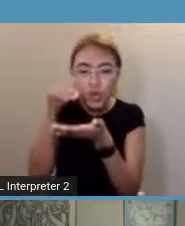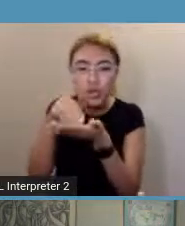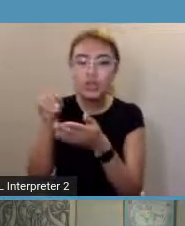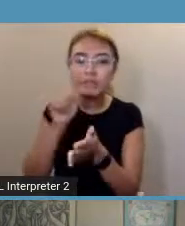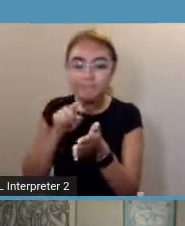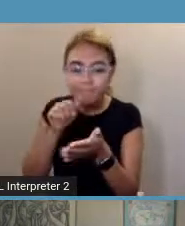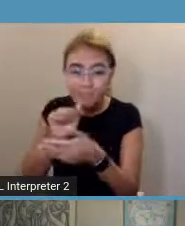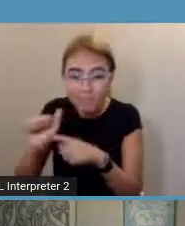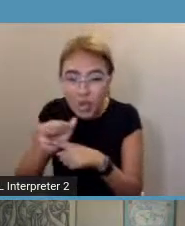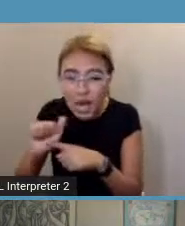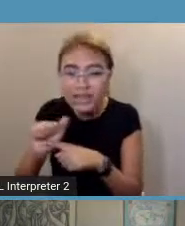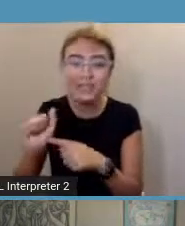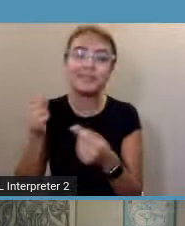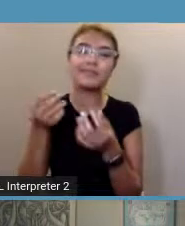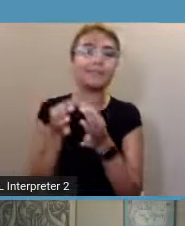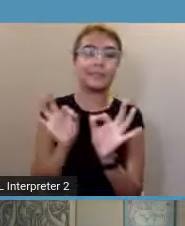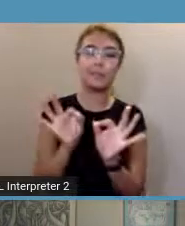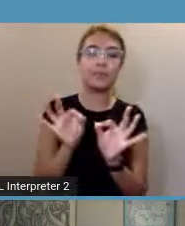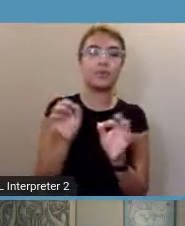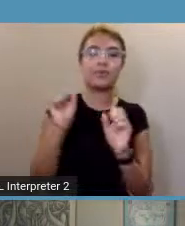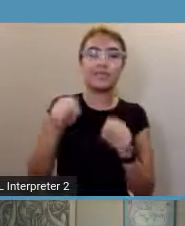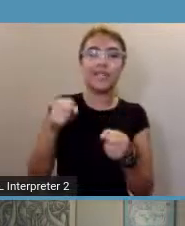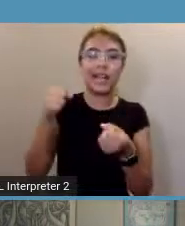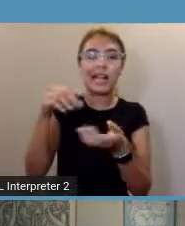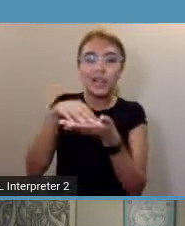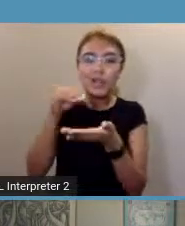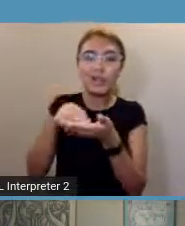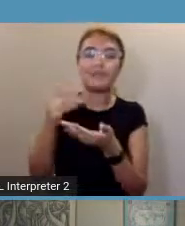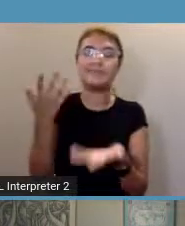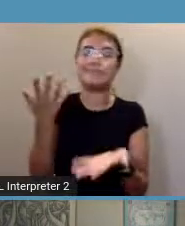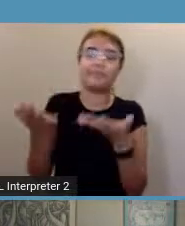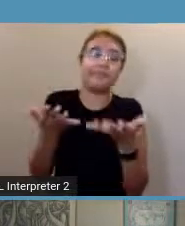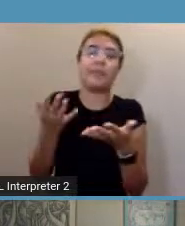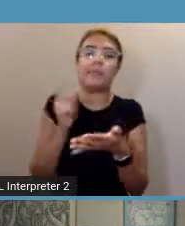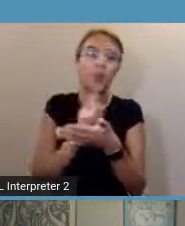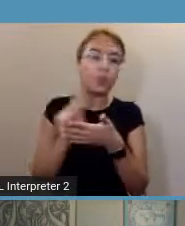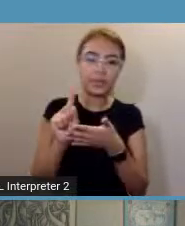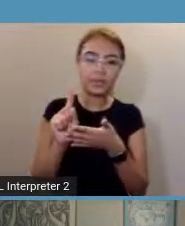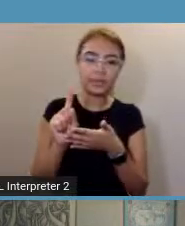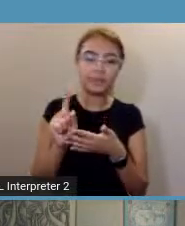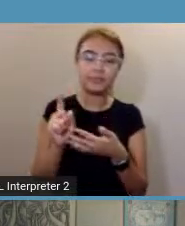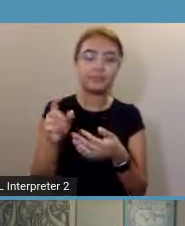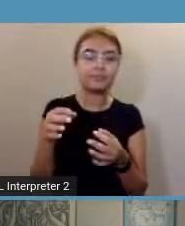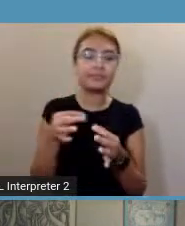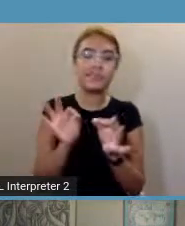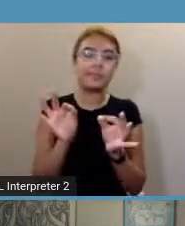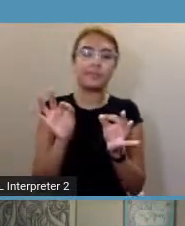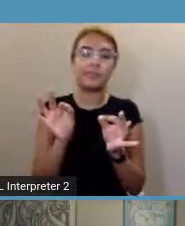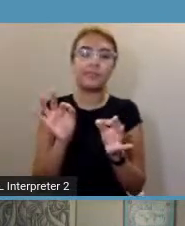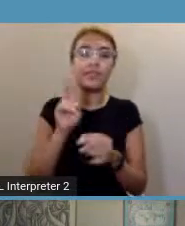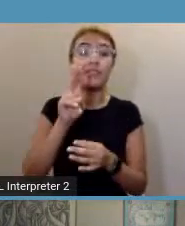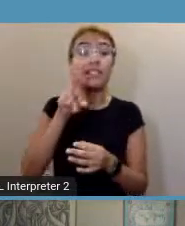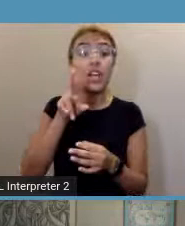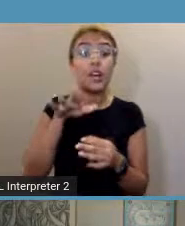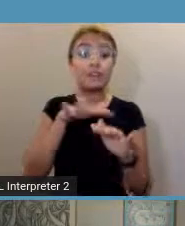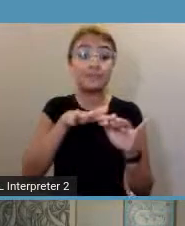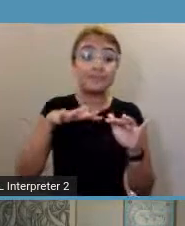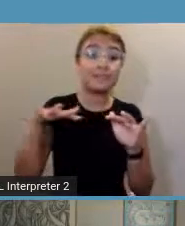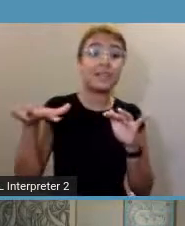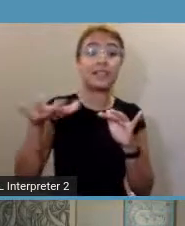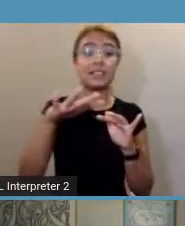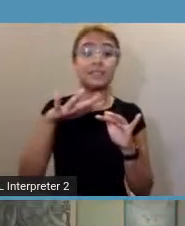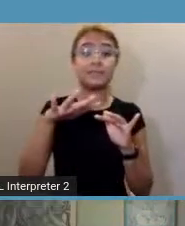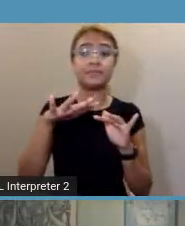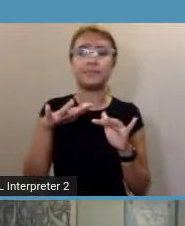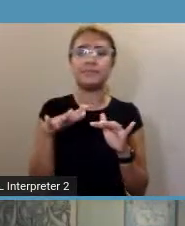it's simple. You can learn to do that in a week. And VR Spaces is the same thing with Unreal. You just have to add like